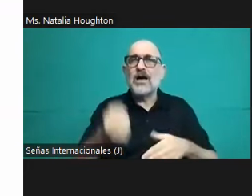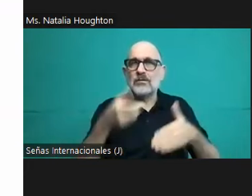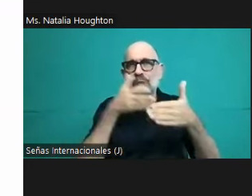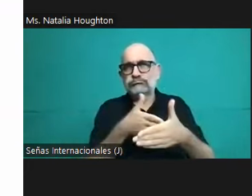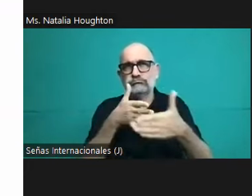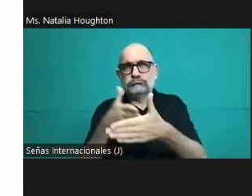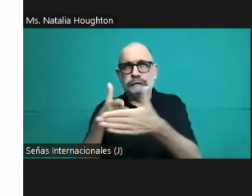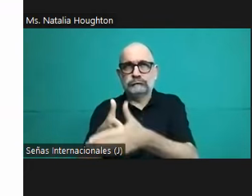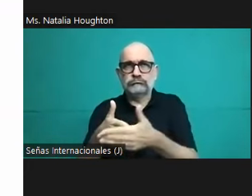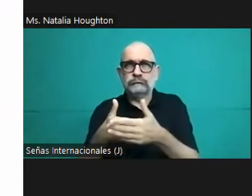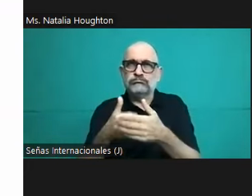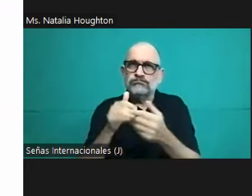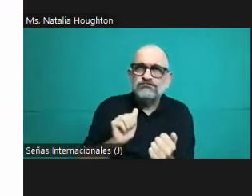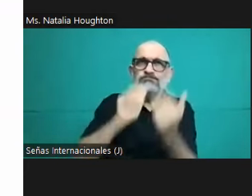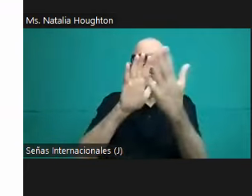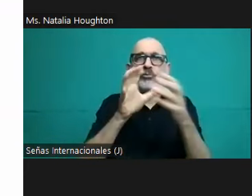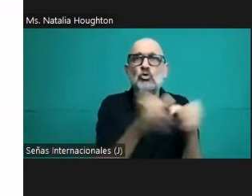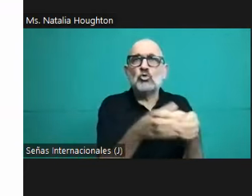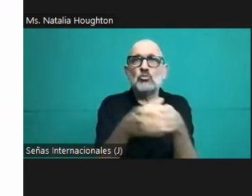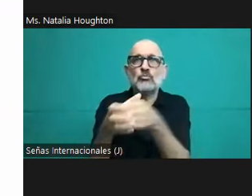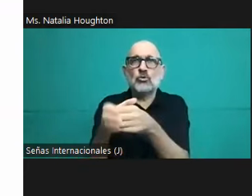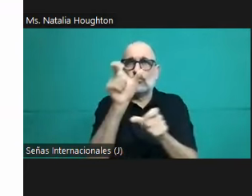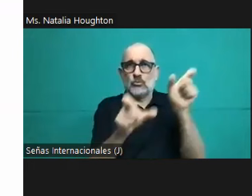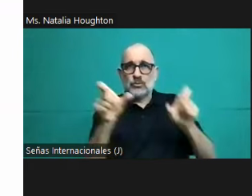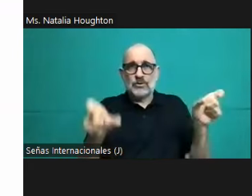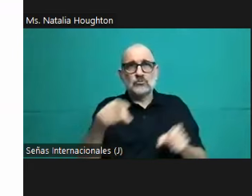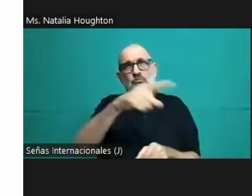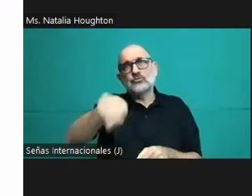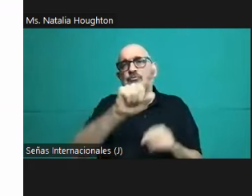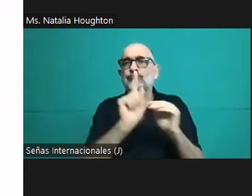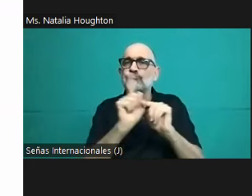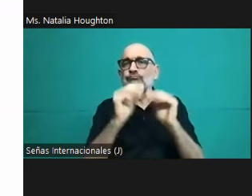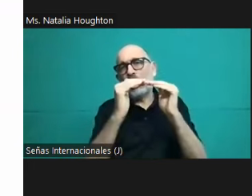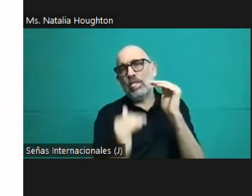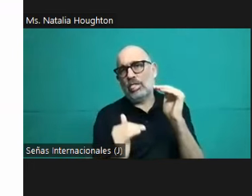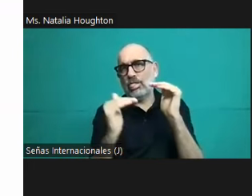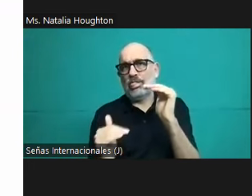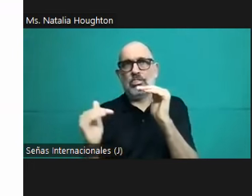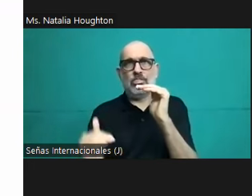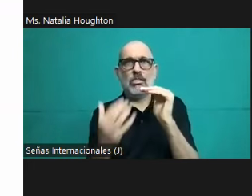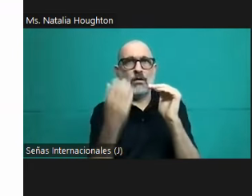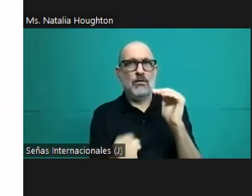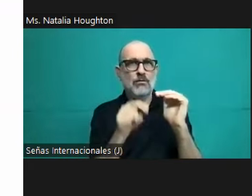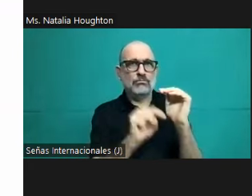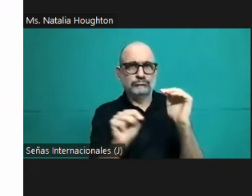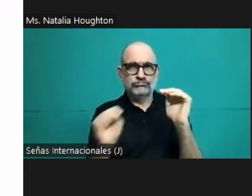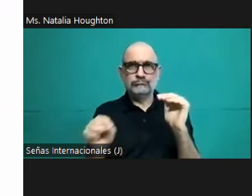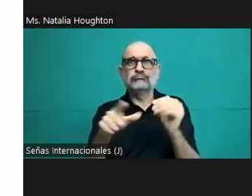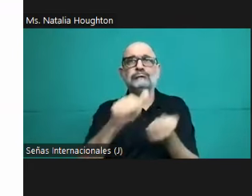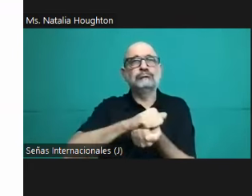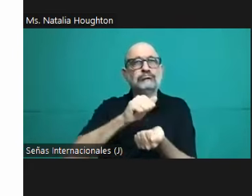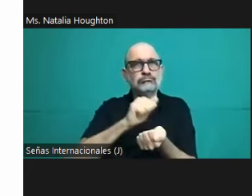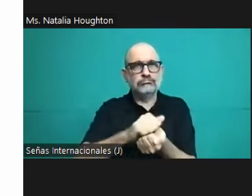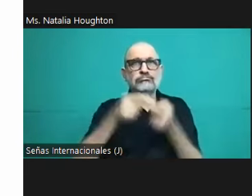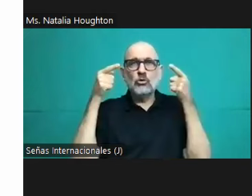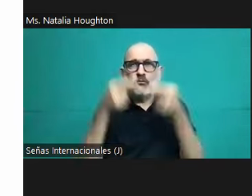of vulnerability. It's a publication that has to do not only with an analysis of the problem, but also